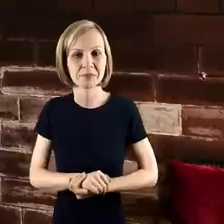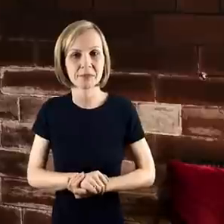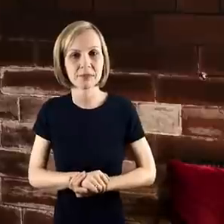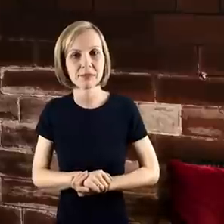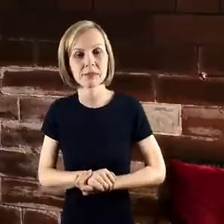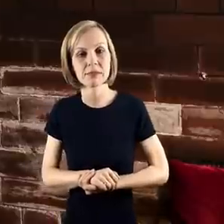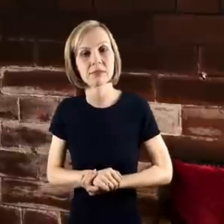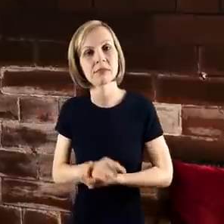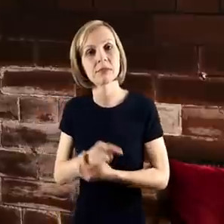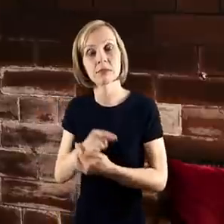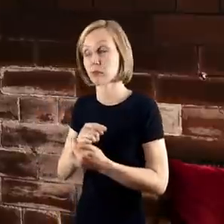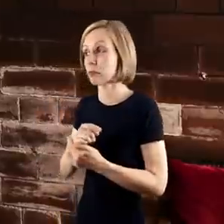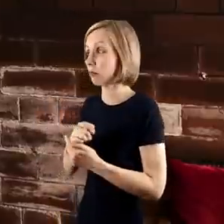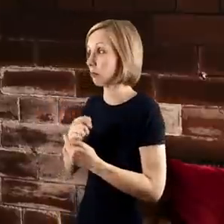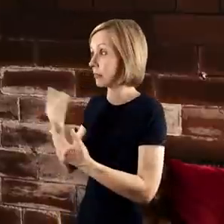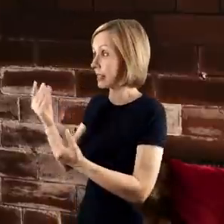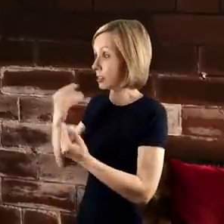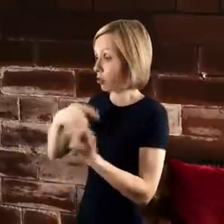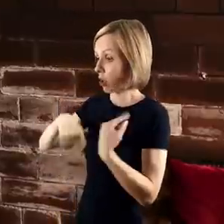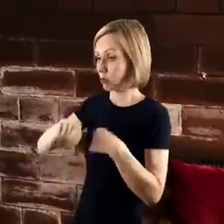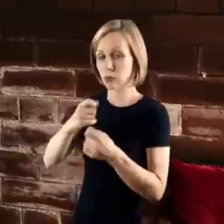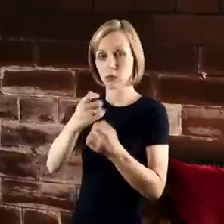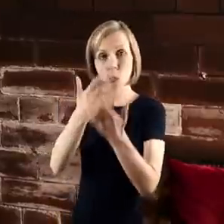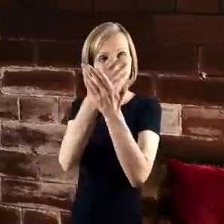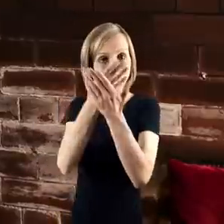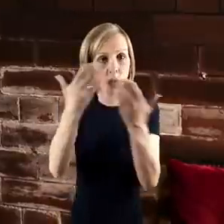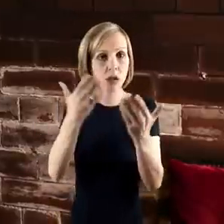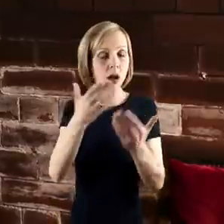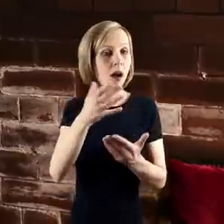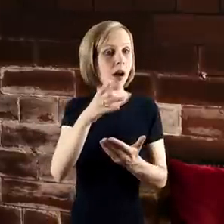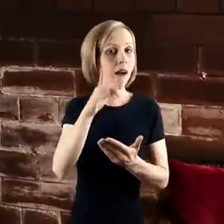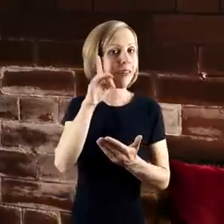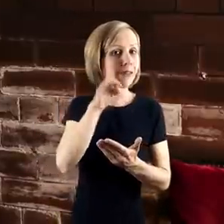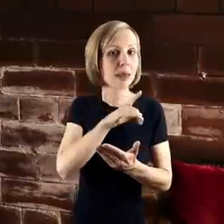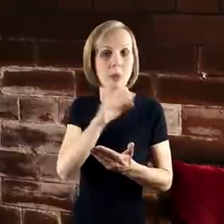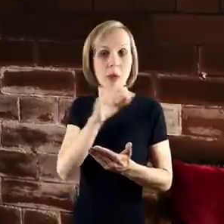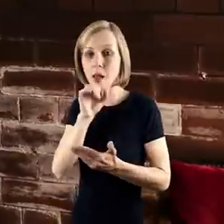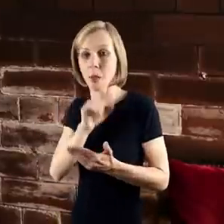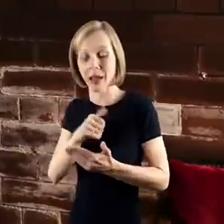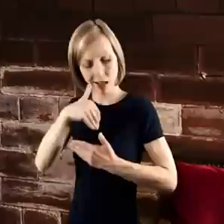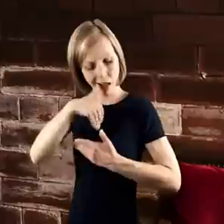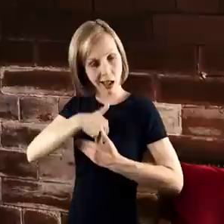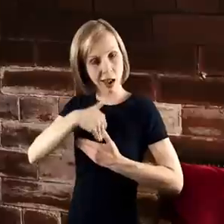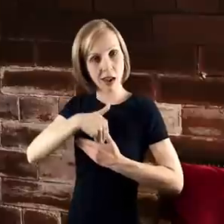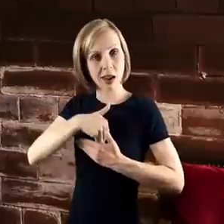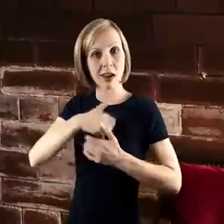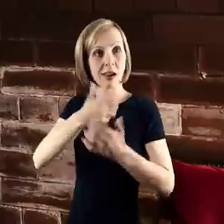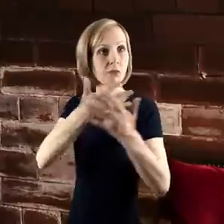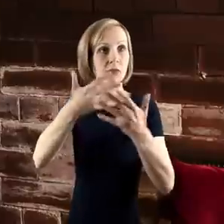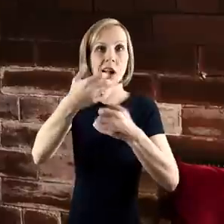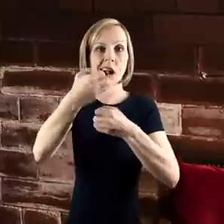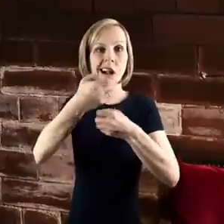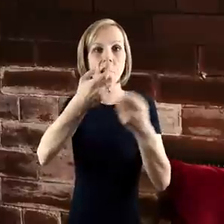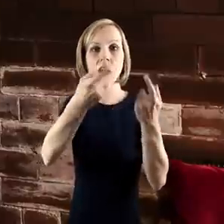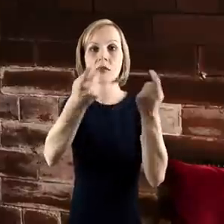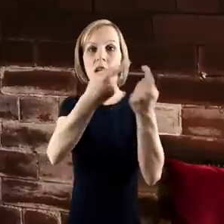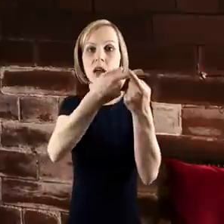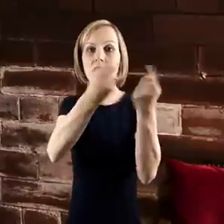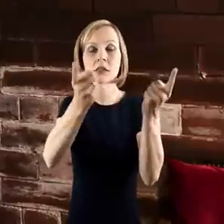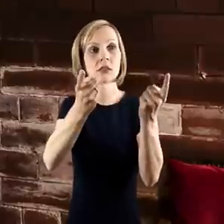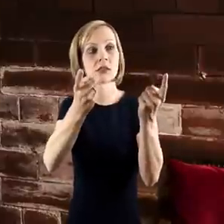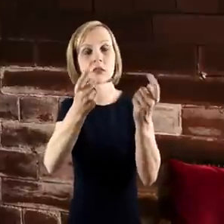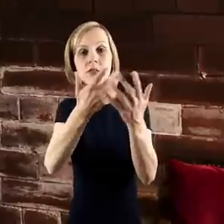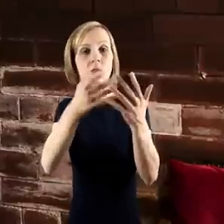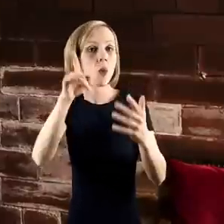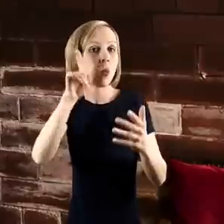both the female and male sides of our nature, especially all our governors. Bless the women